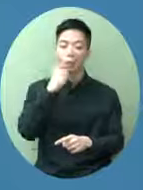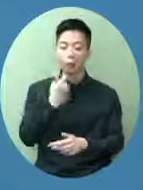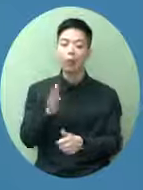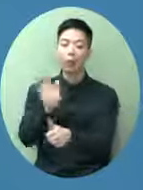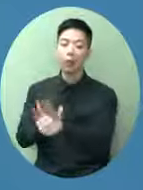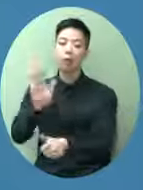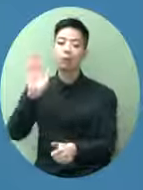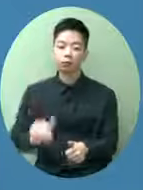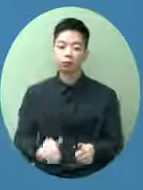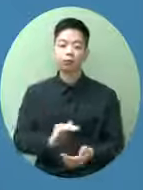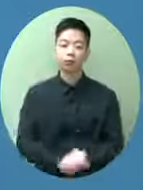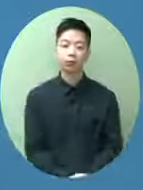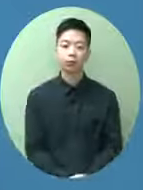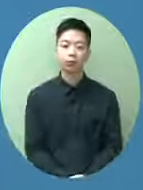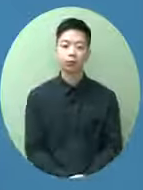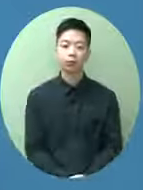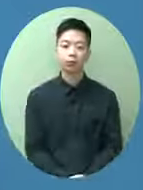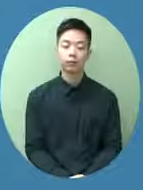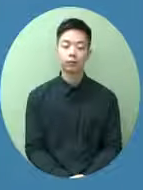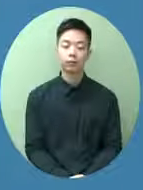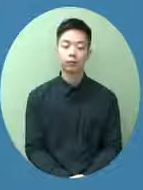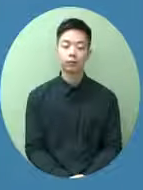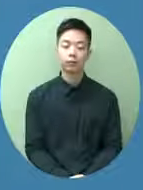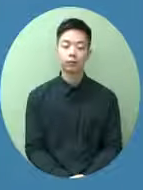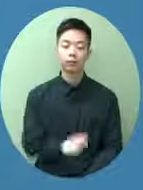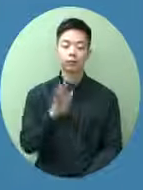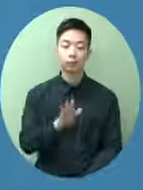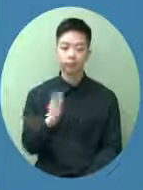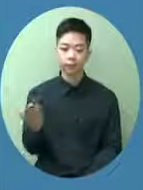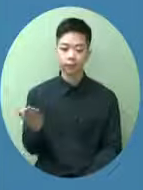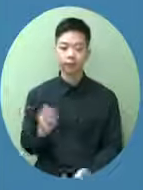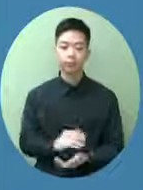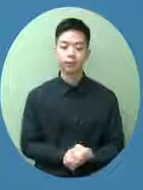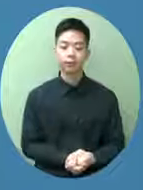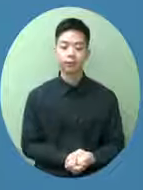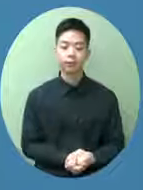restrictions on arrivalsit's not a wise moveof Hong Kong